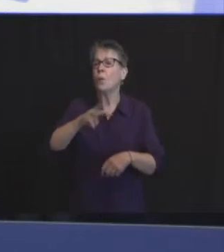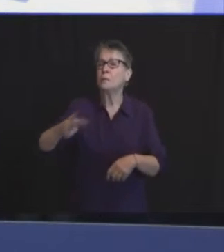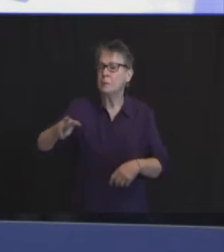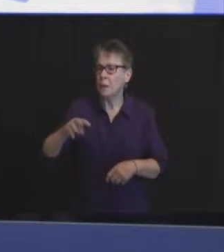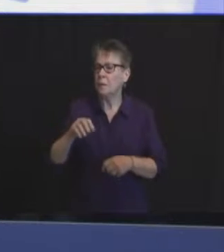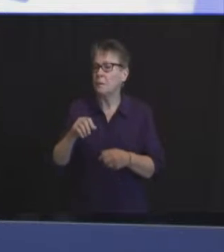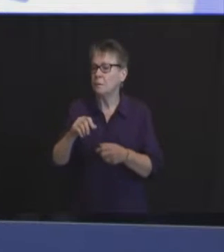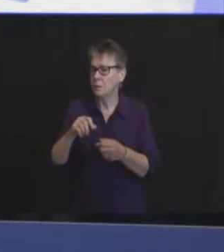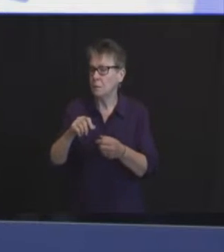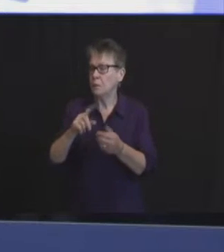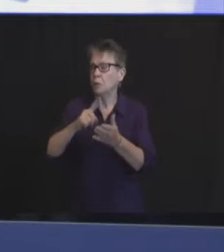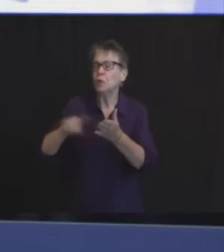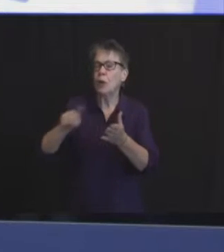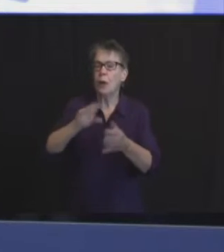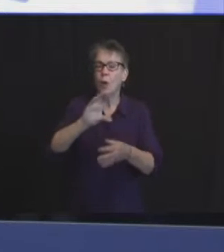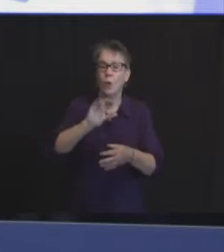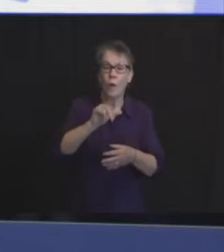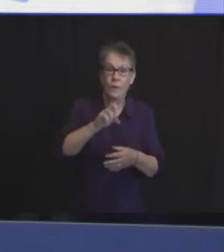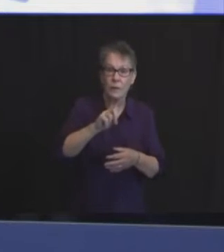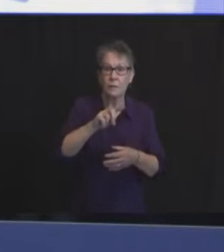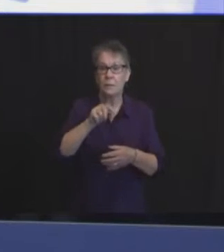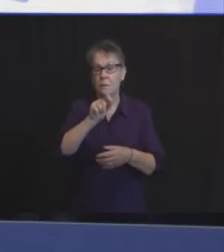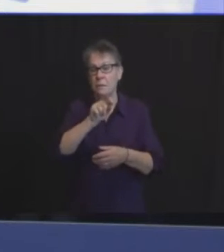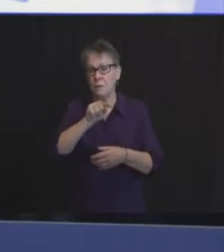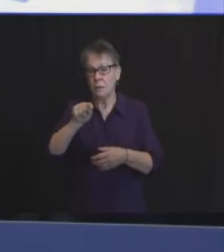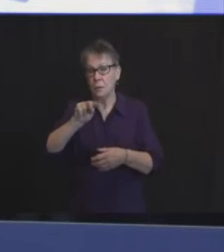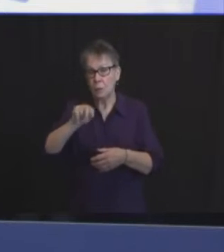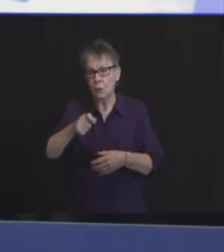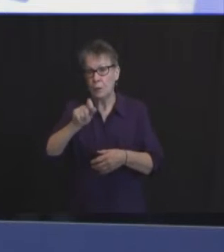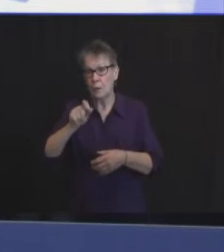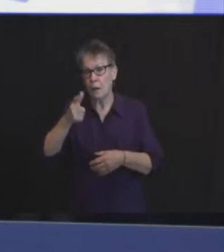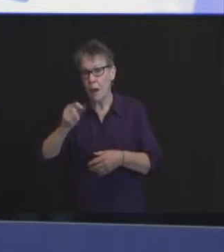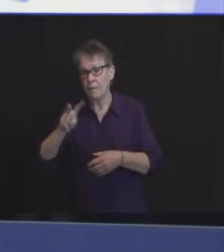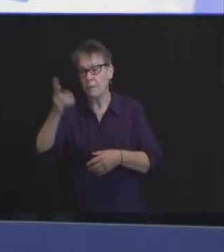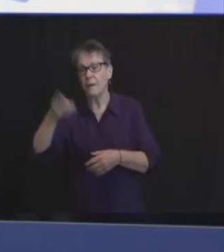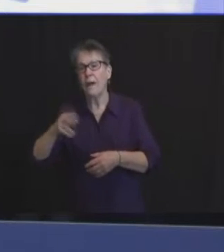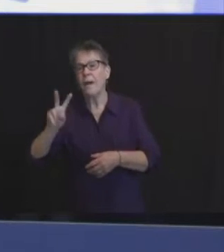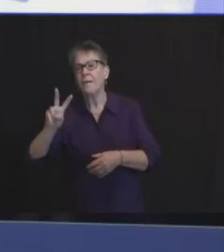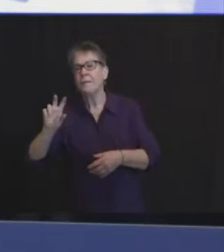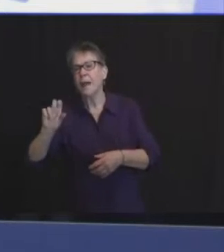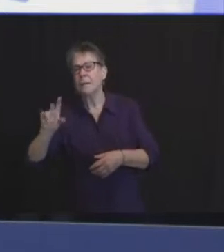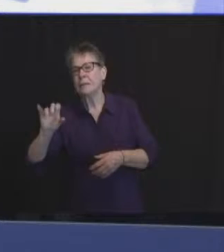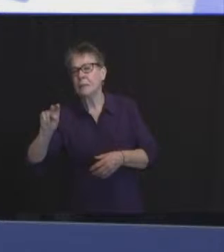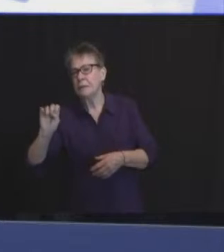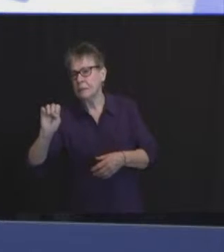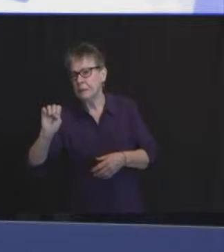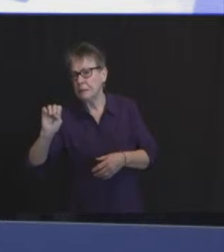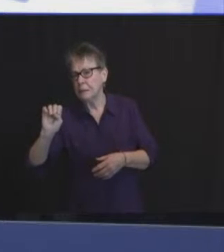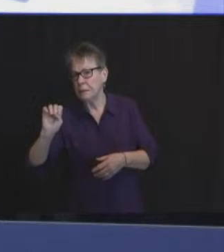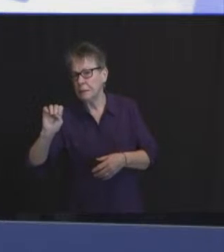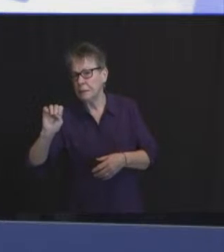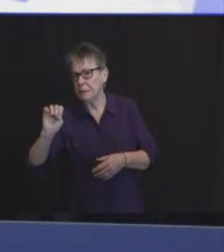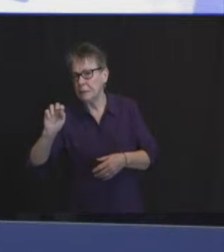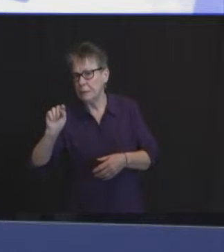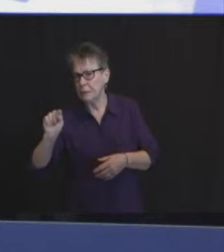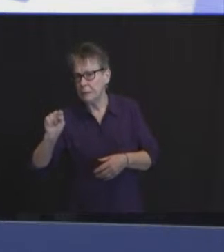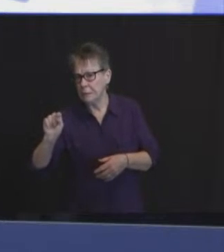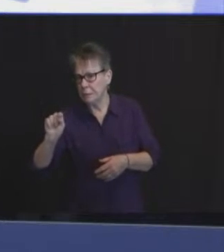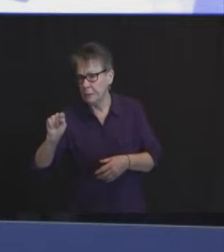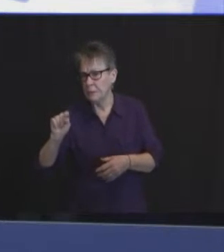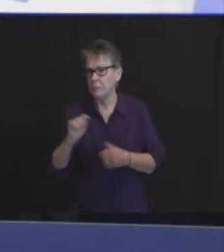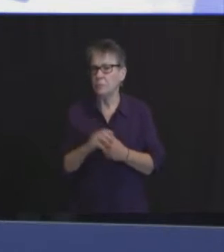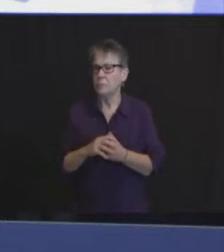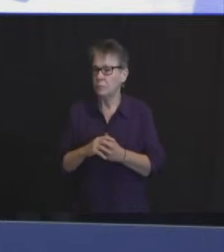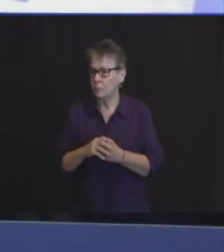covidvaccine.nj.gov. As I told you, over 1 million New Jerseyans have taken advantage of pre-registration so that they will be called